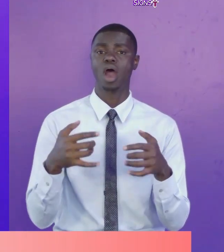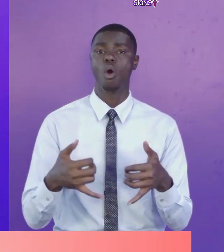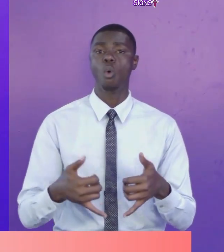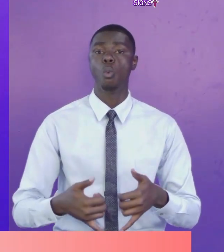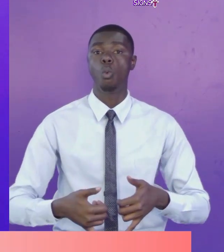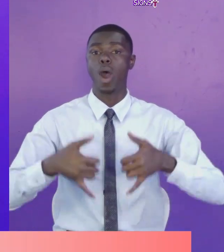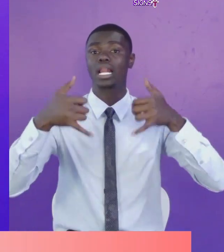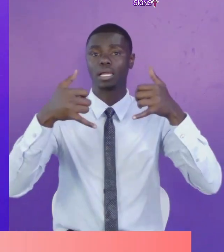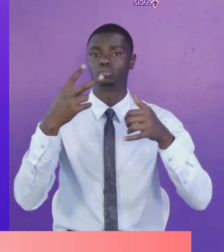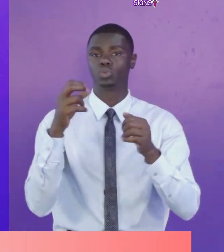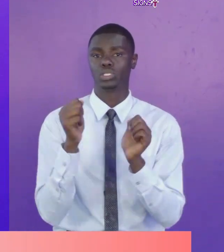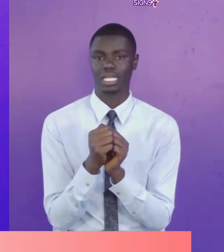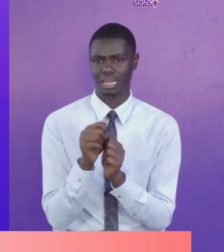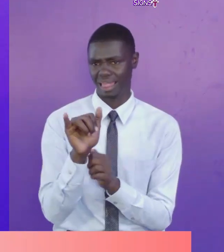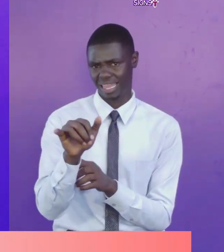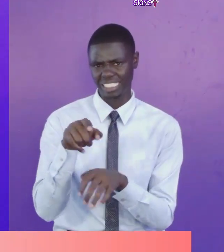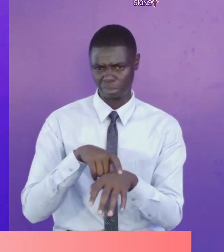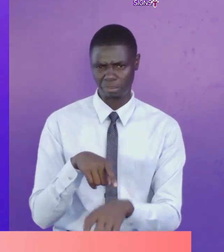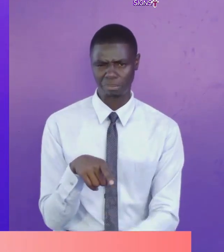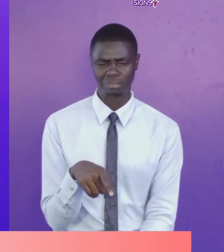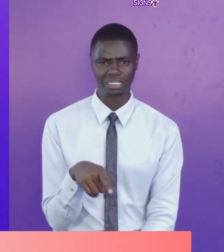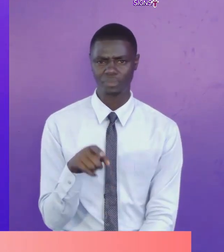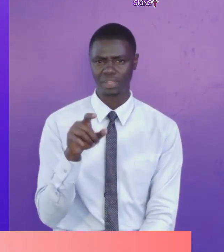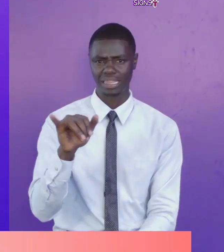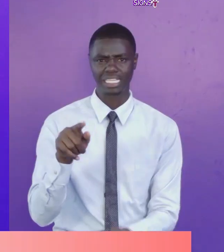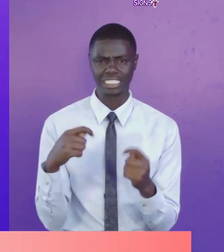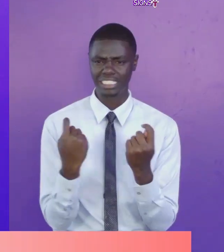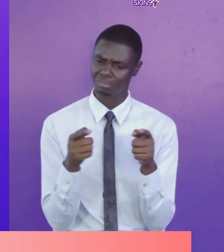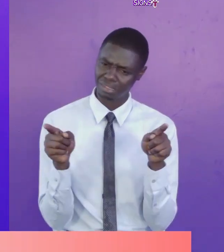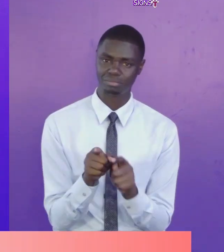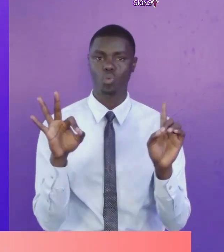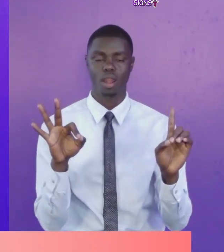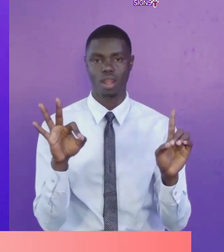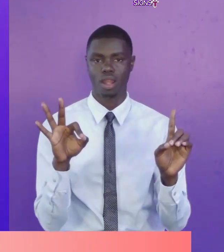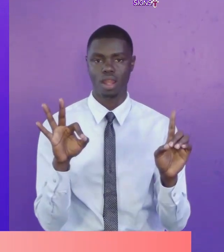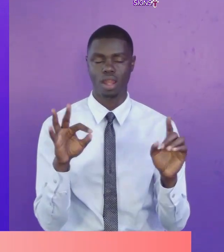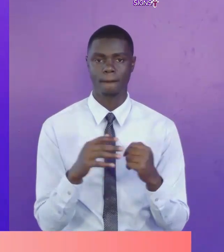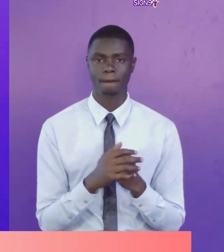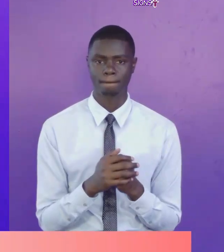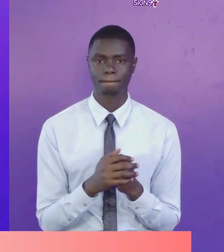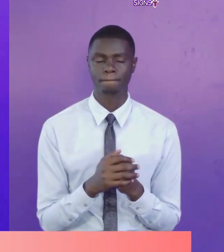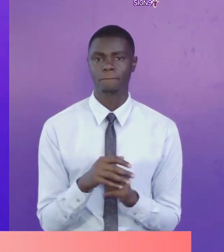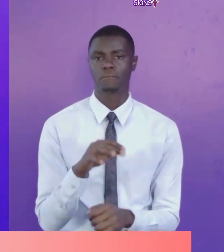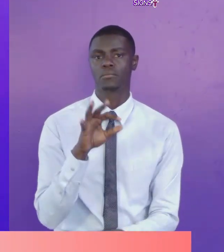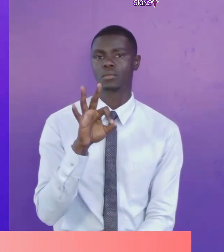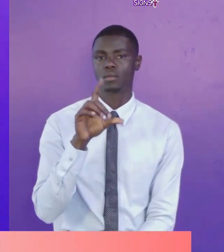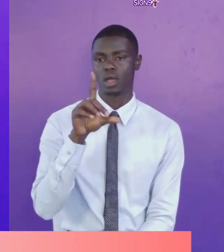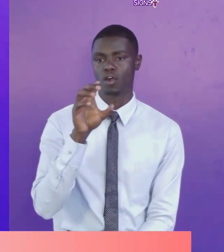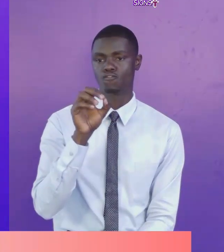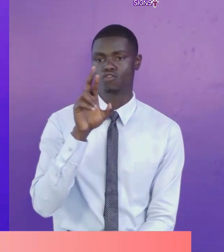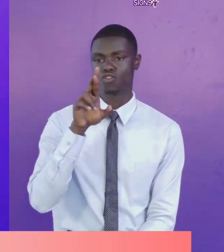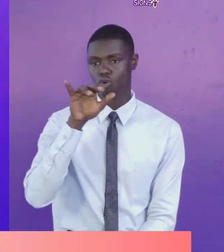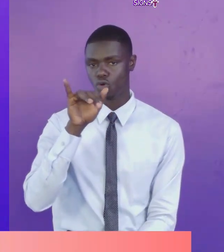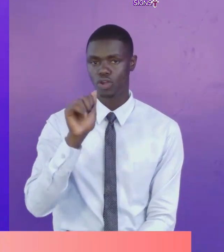Yeah. That team looked exactly like this. Yeah. At least Florian Wirtz scored. At